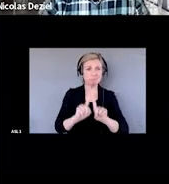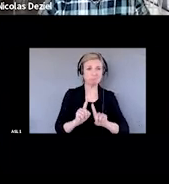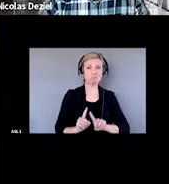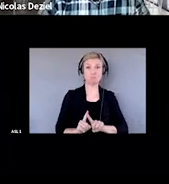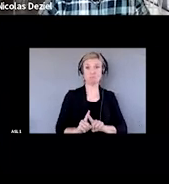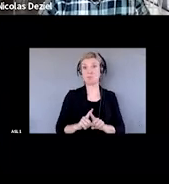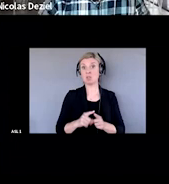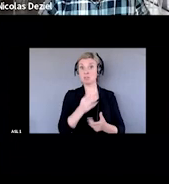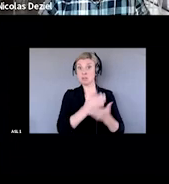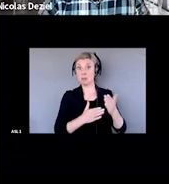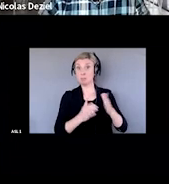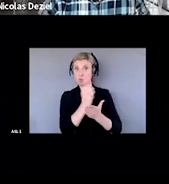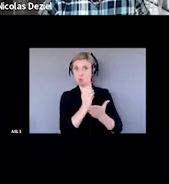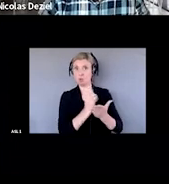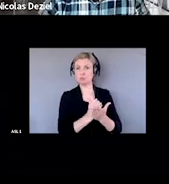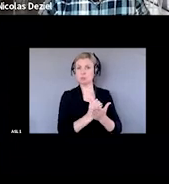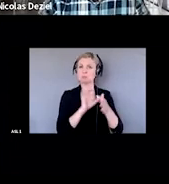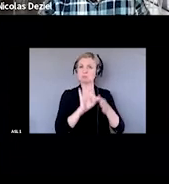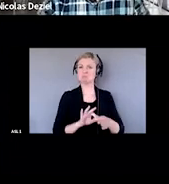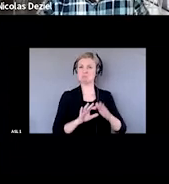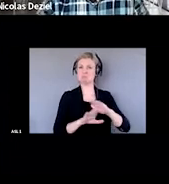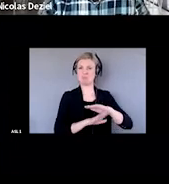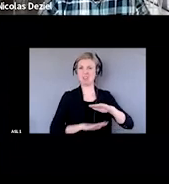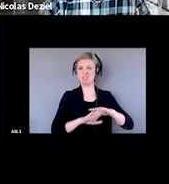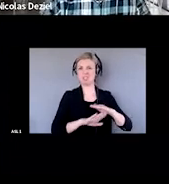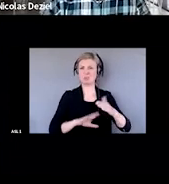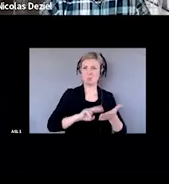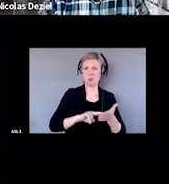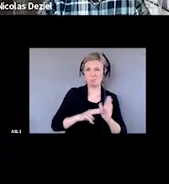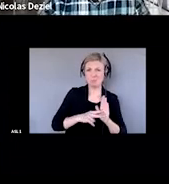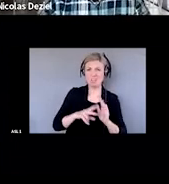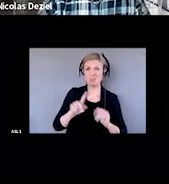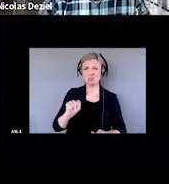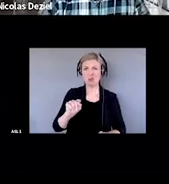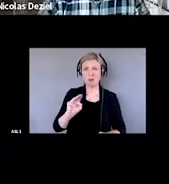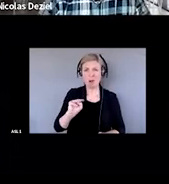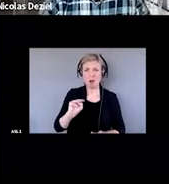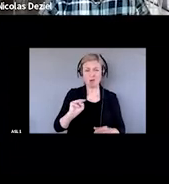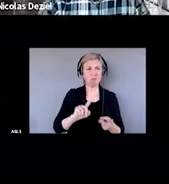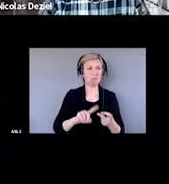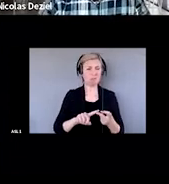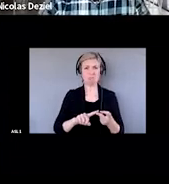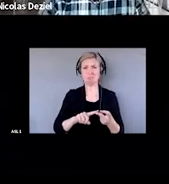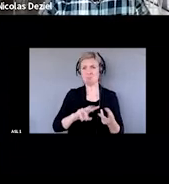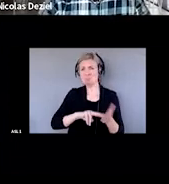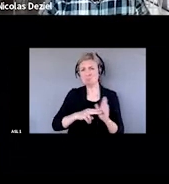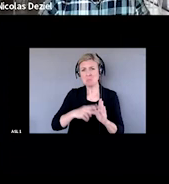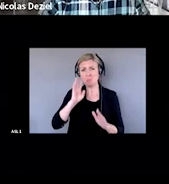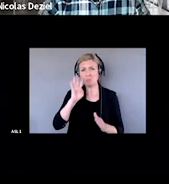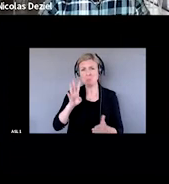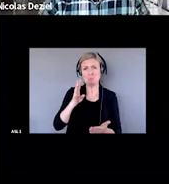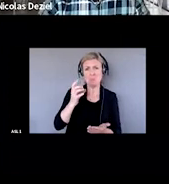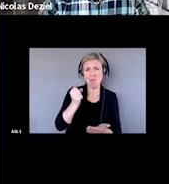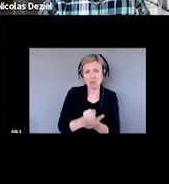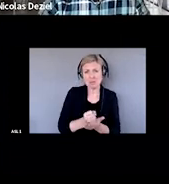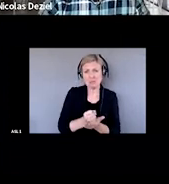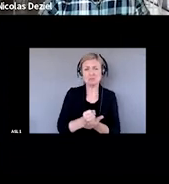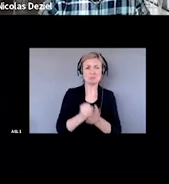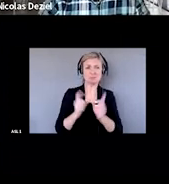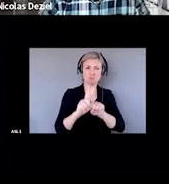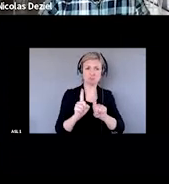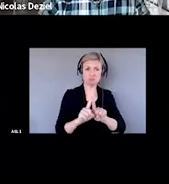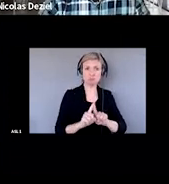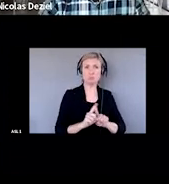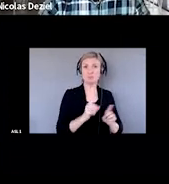novice, for a novice audience. So what are trademarks and what are patents, for example? And we have more advanced courses like planning an